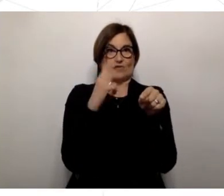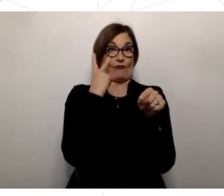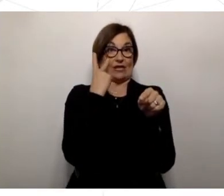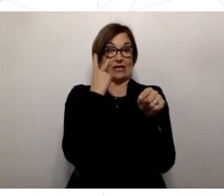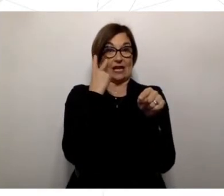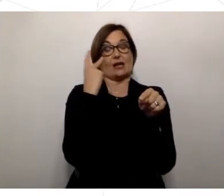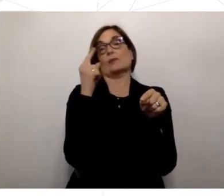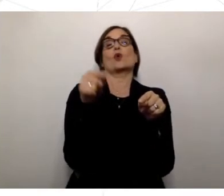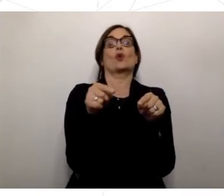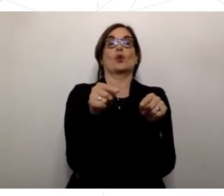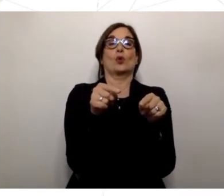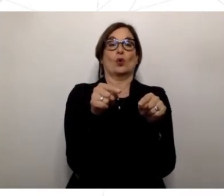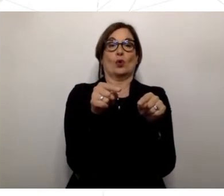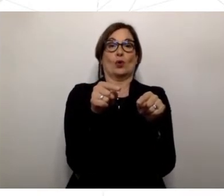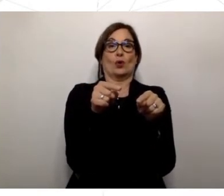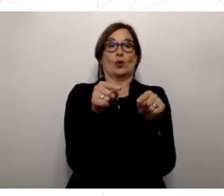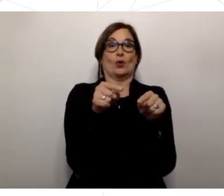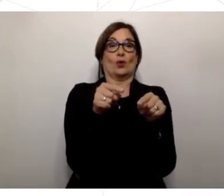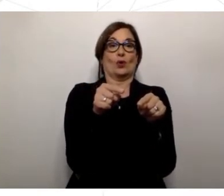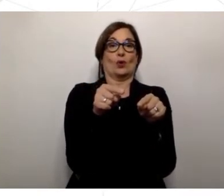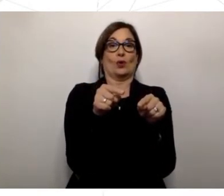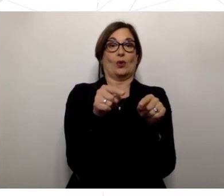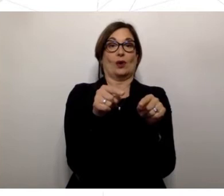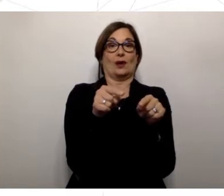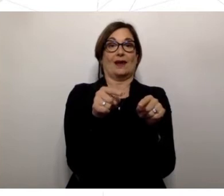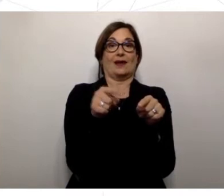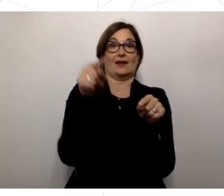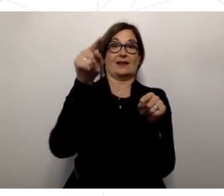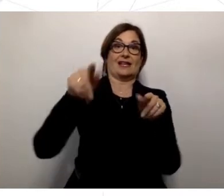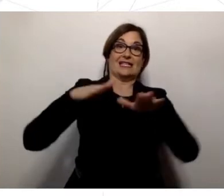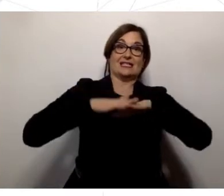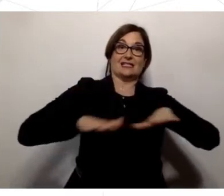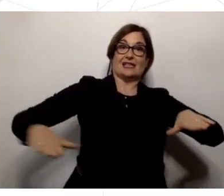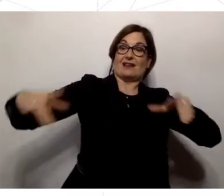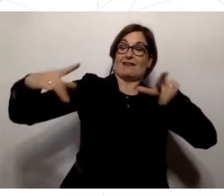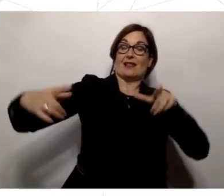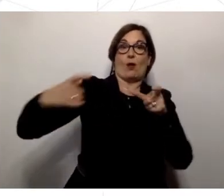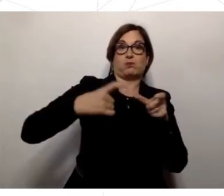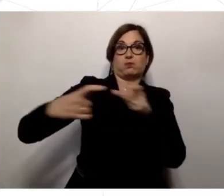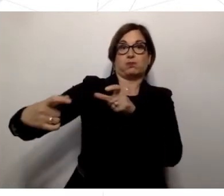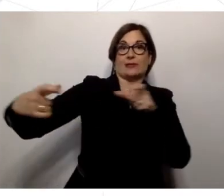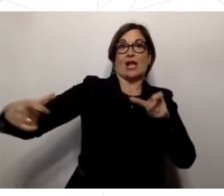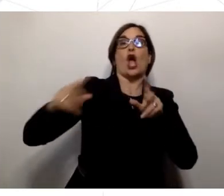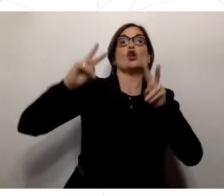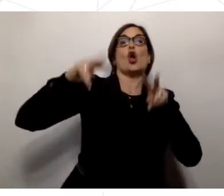what we're gonna see over here now is the controller there on the desk.